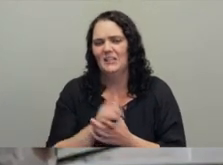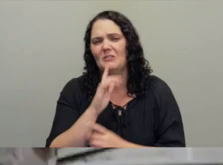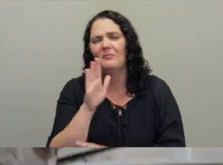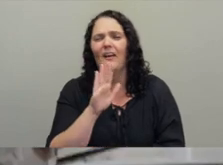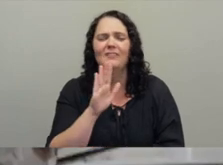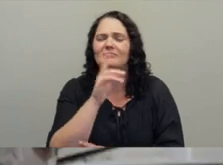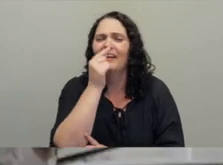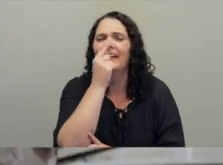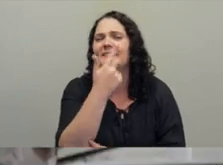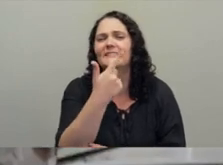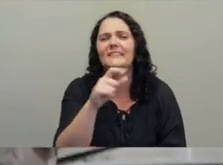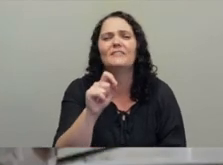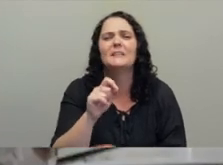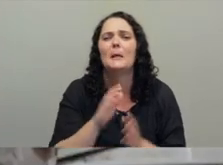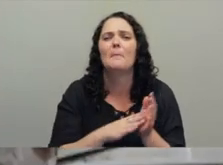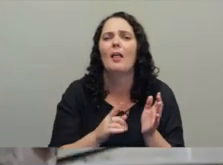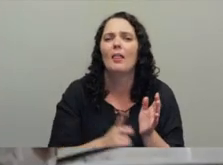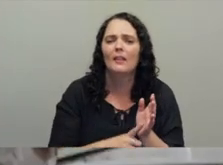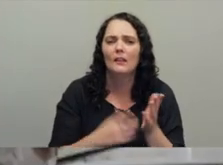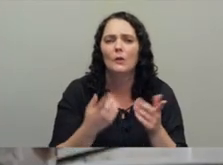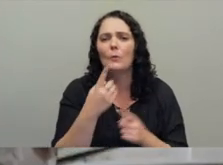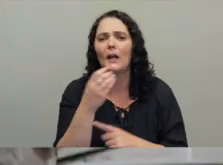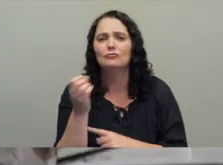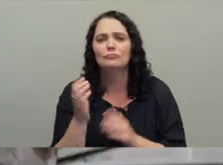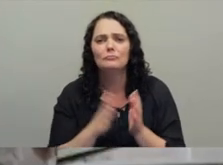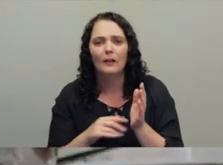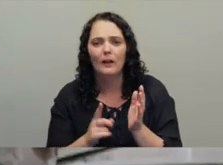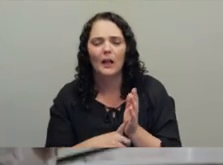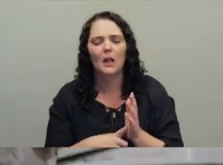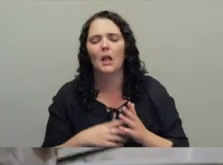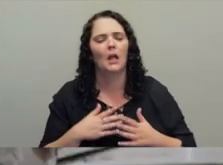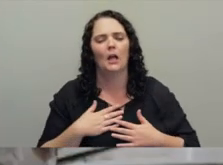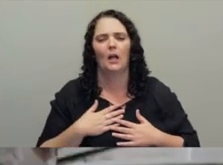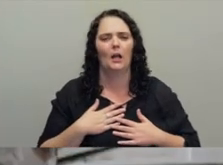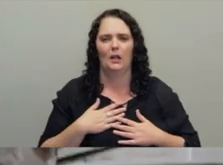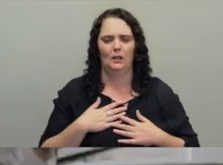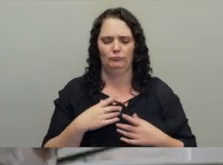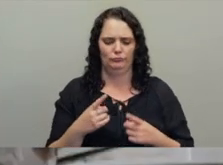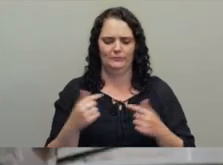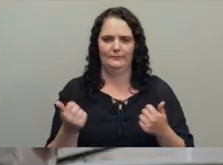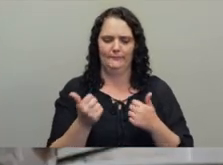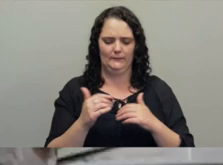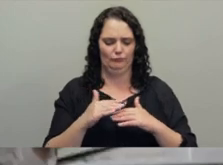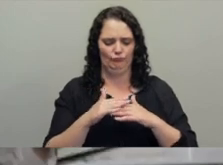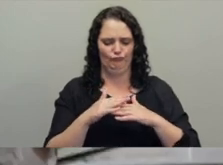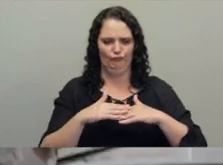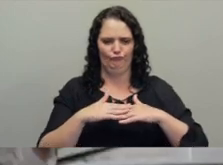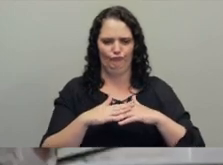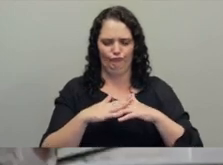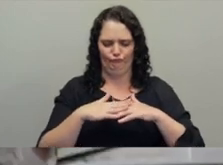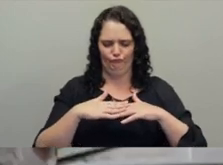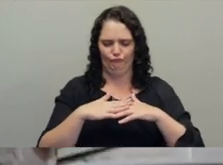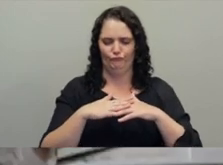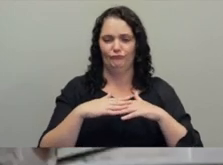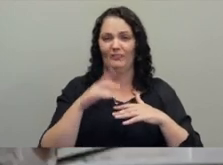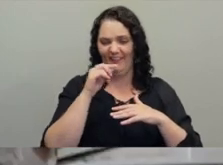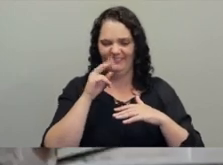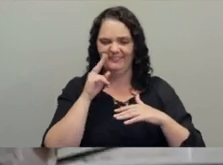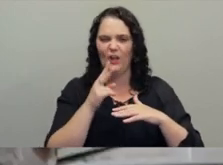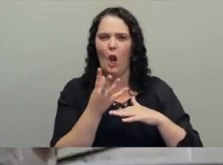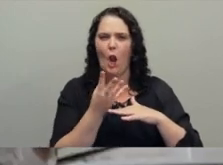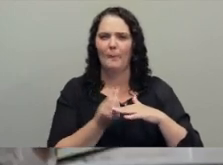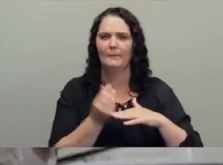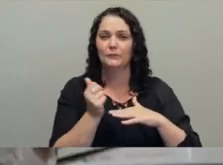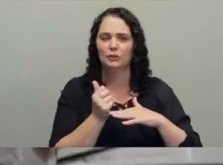about 100 mils, 70 to 100 to 120 mils, however much it takes just to soak your tea bags. In fact, they've soaked up a bit for me now, so I'm going to add a